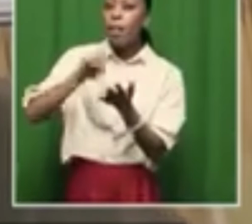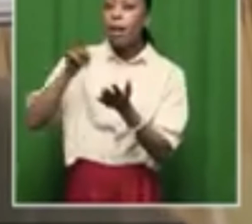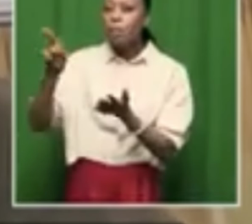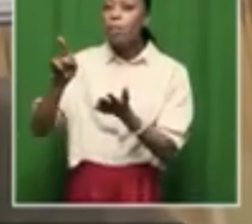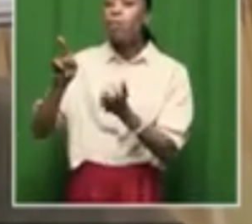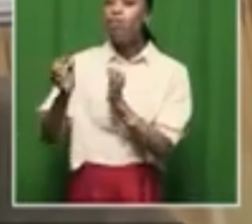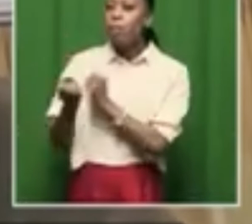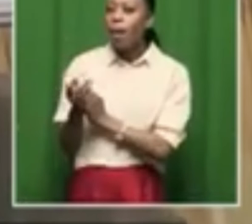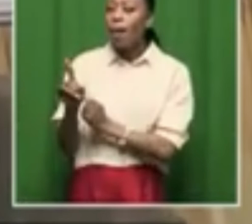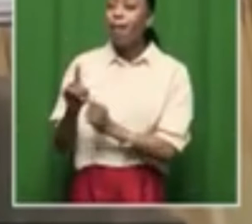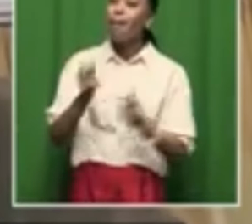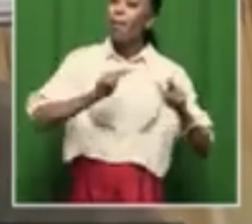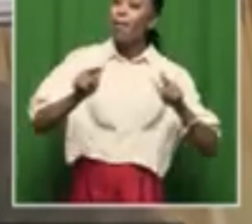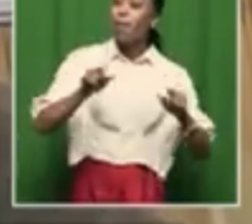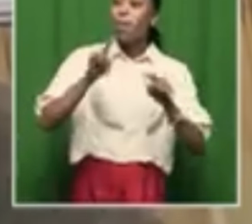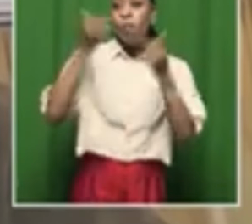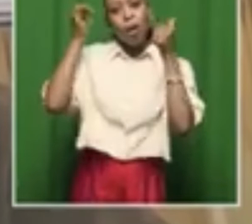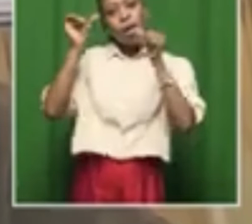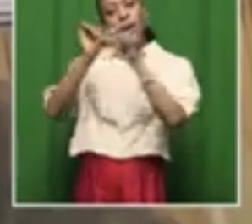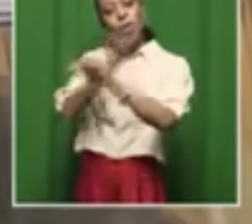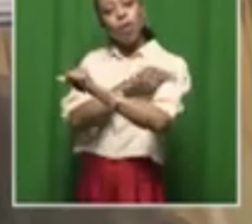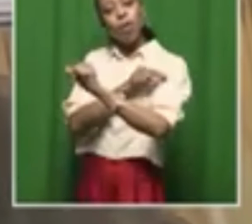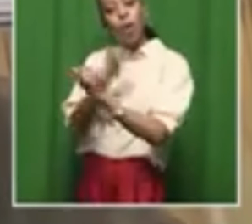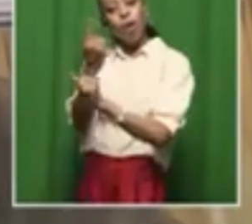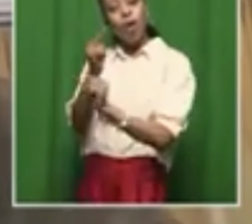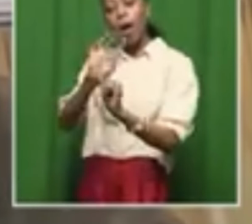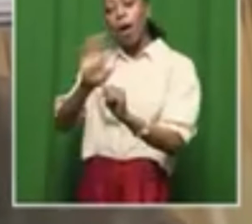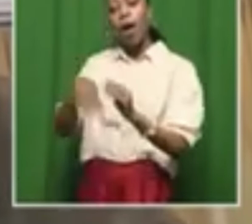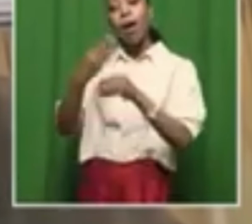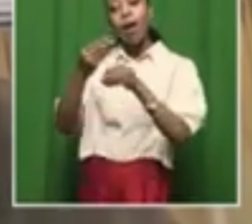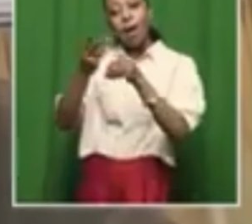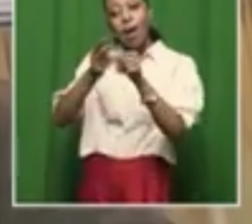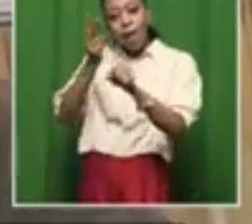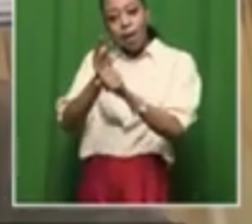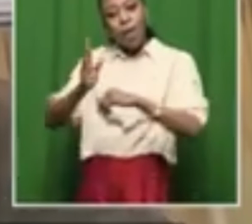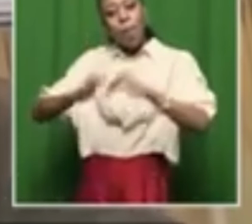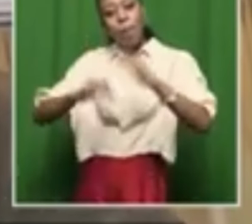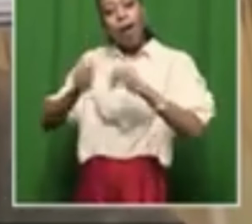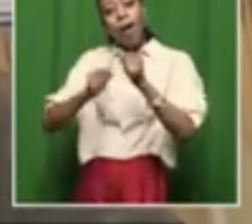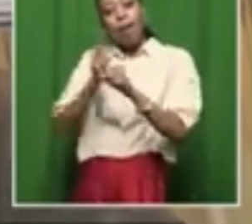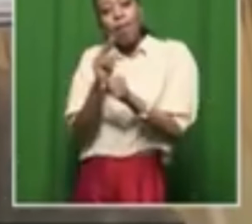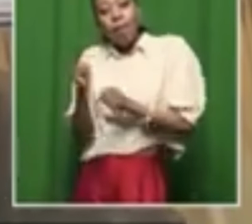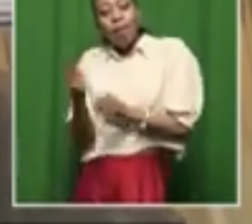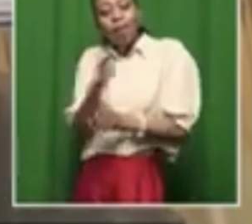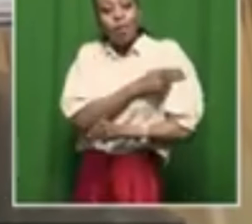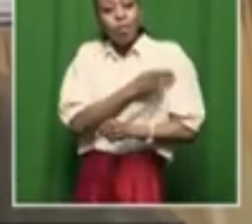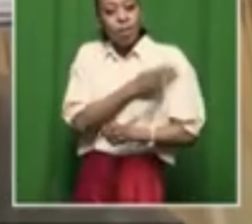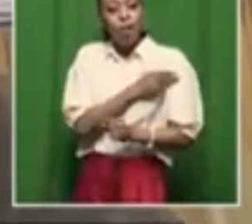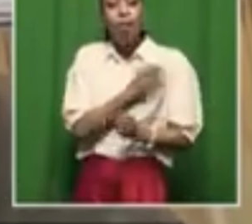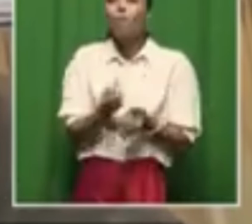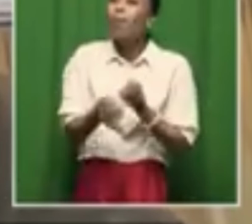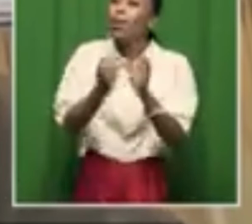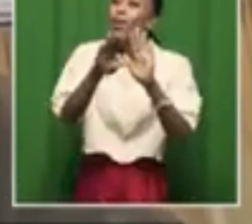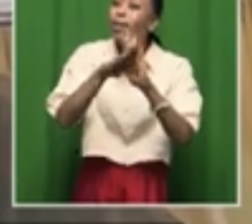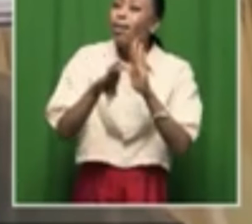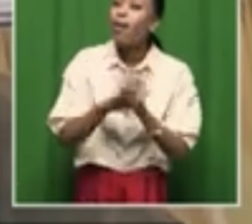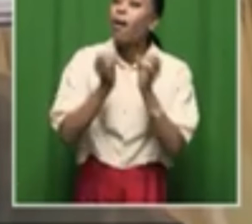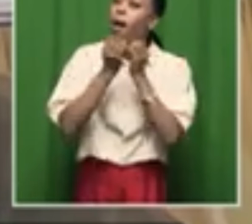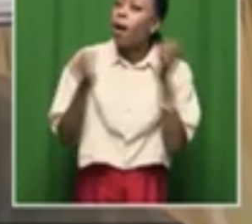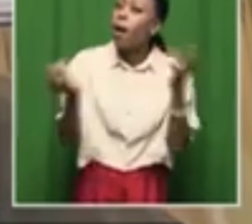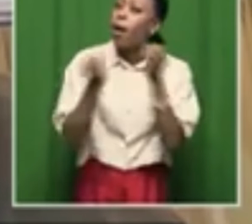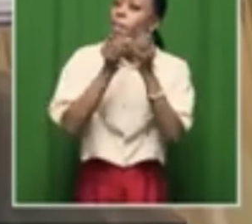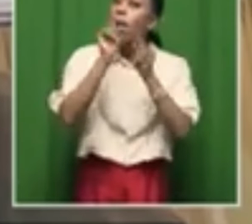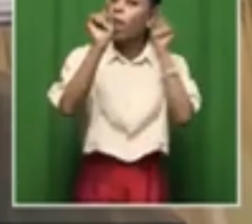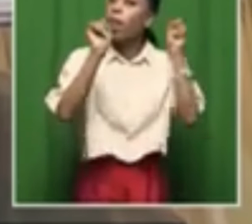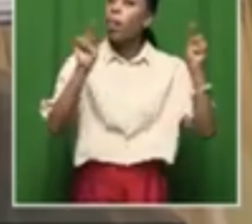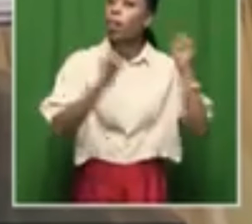In Limpopo, apart from the academic hospital, we are rebuilding Siloam hospitals, and I can give you a list of many more all over the